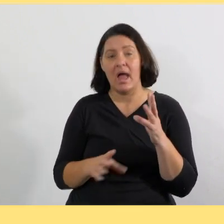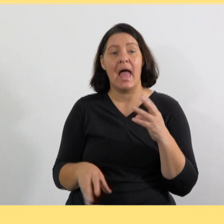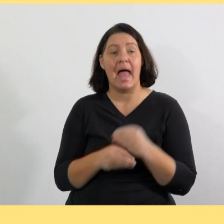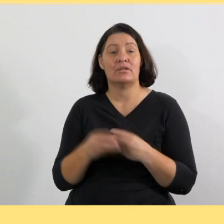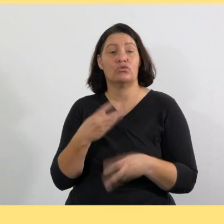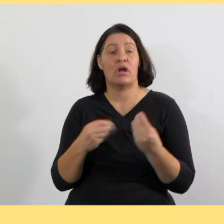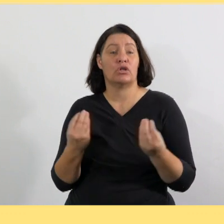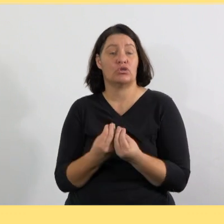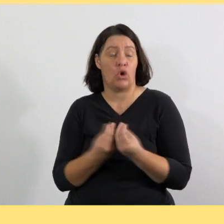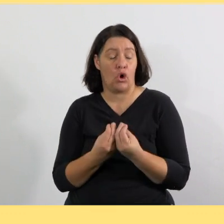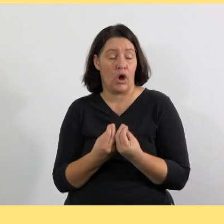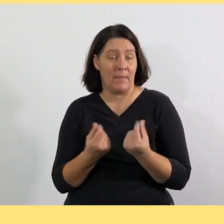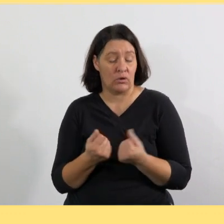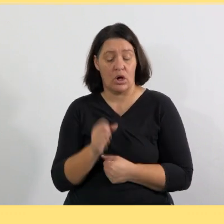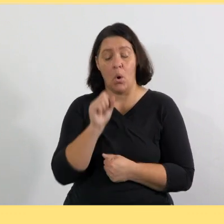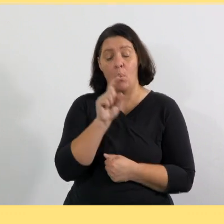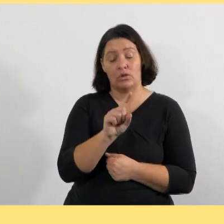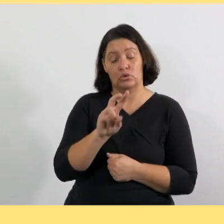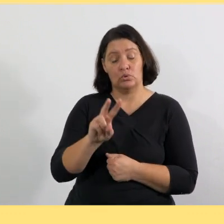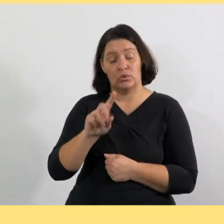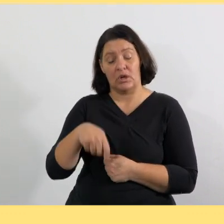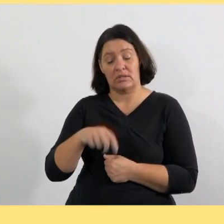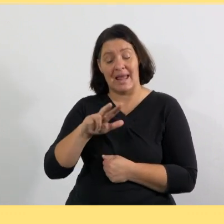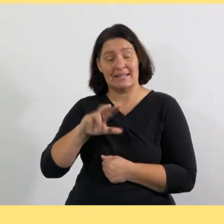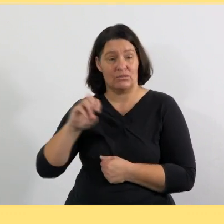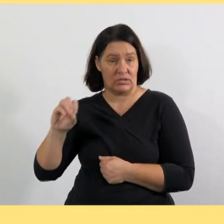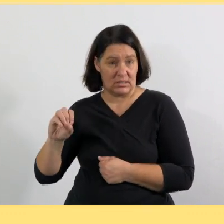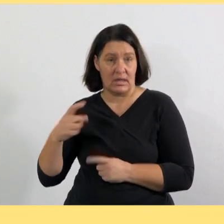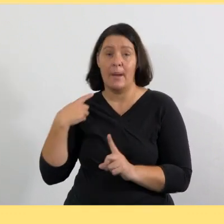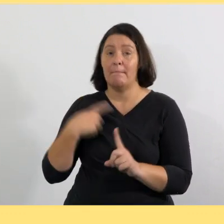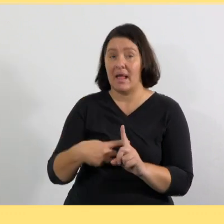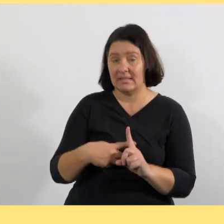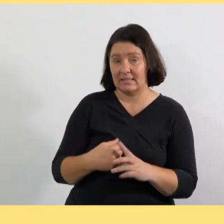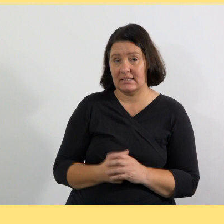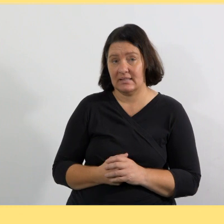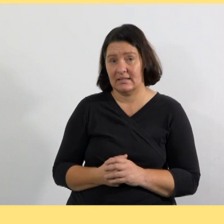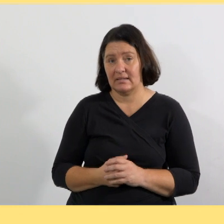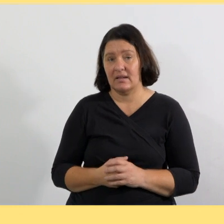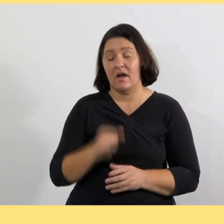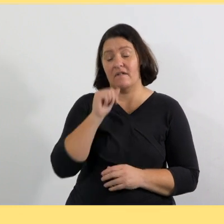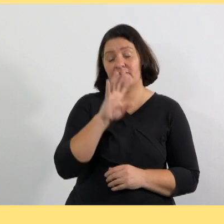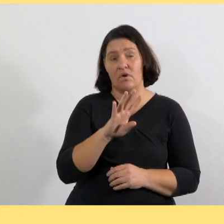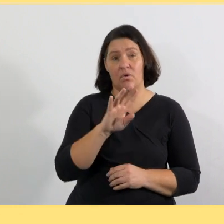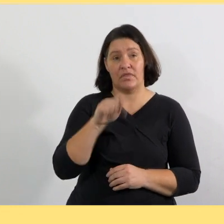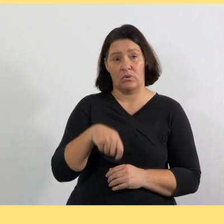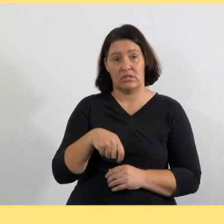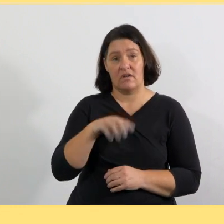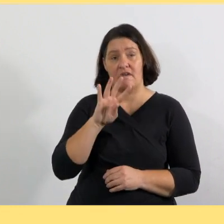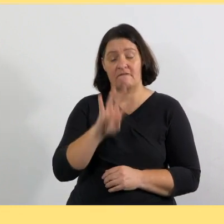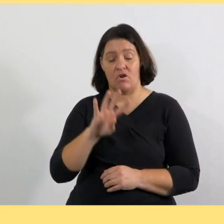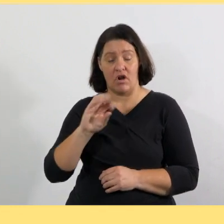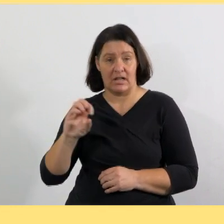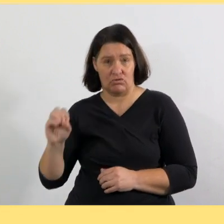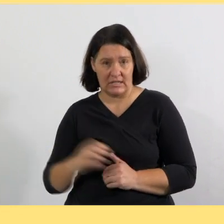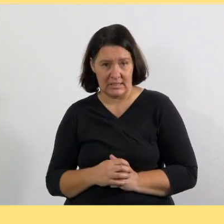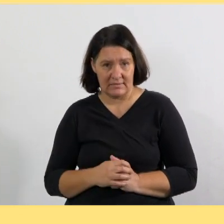We'll add the trading stock amount, which is 12,800. Then we say plus the stationery amount, which